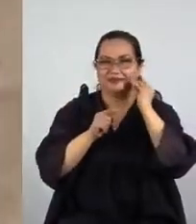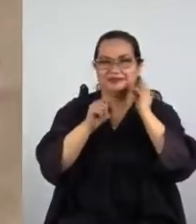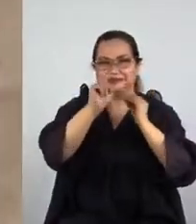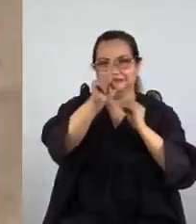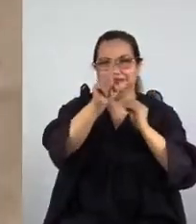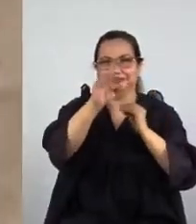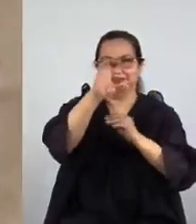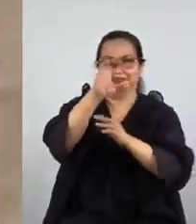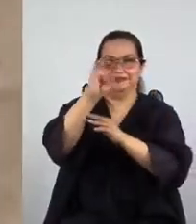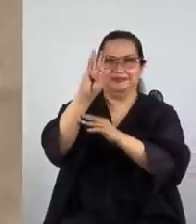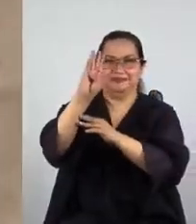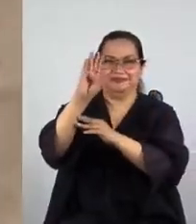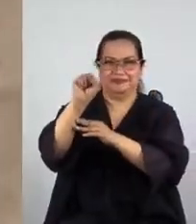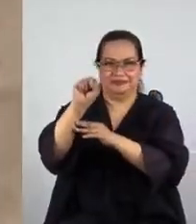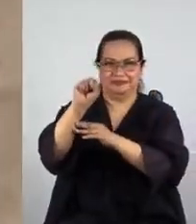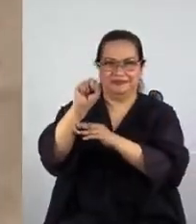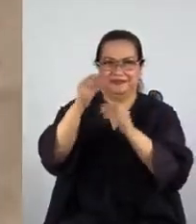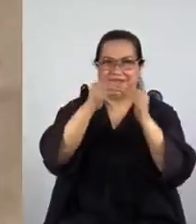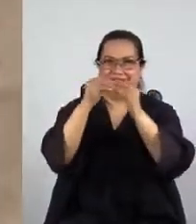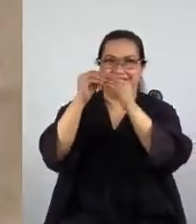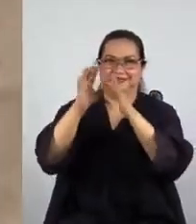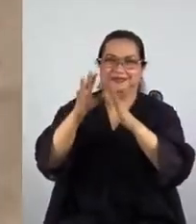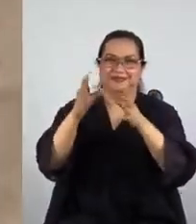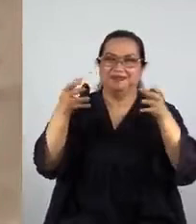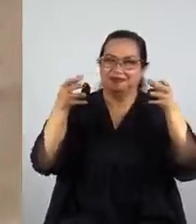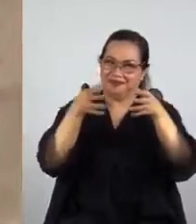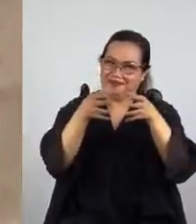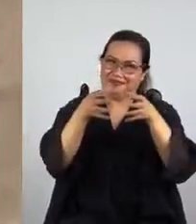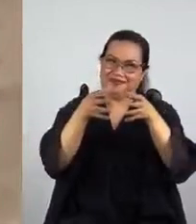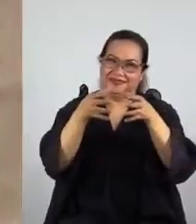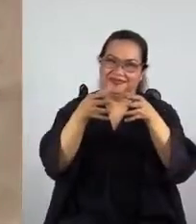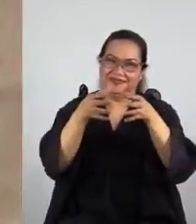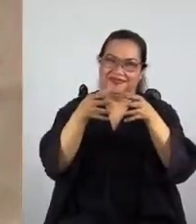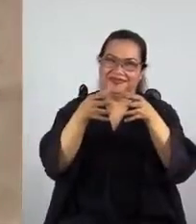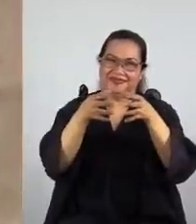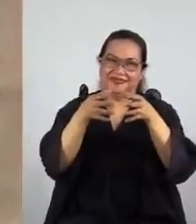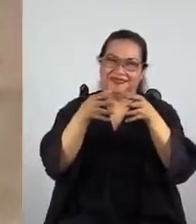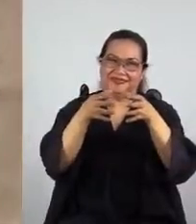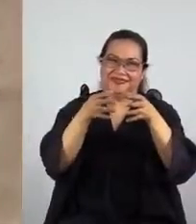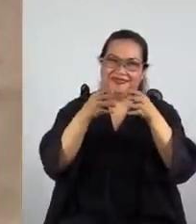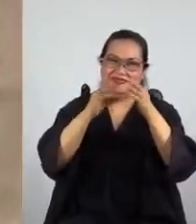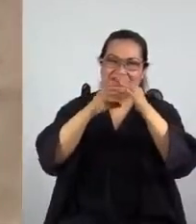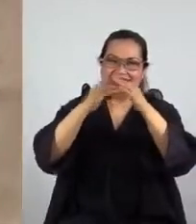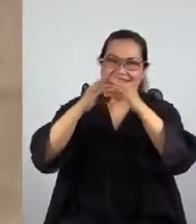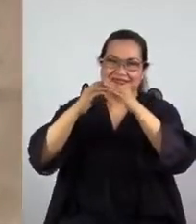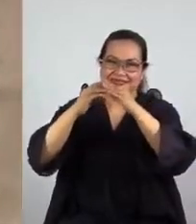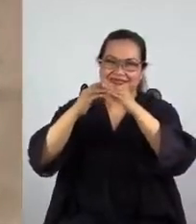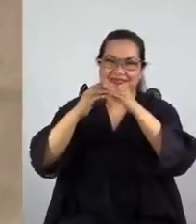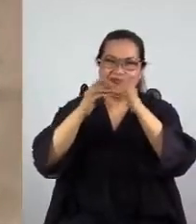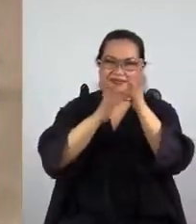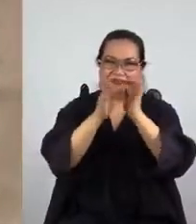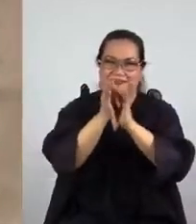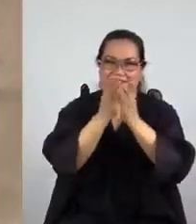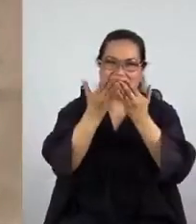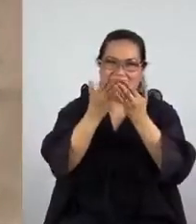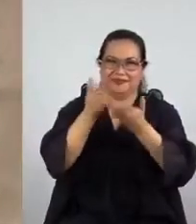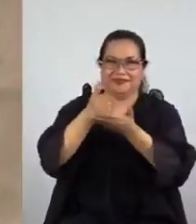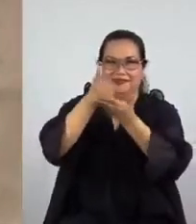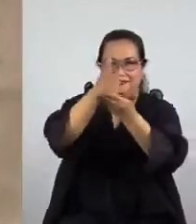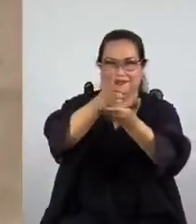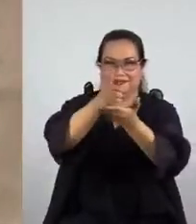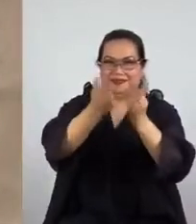the CBSG leaders. You know, we have City Bible students who are helping